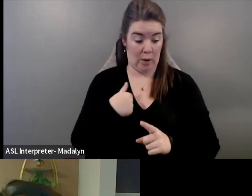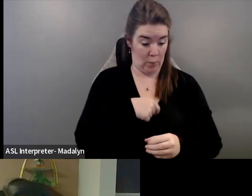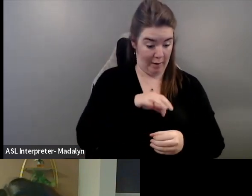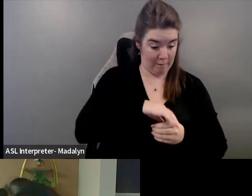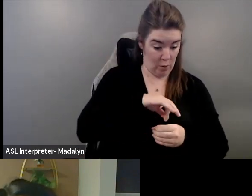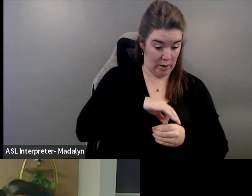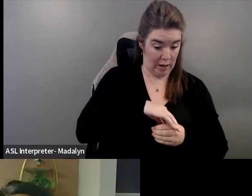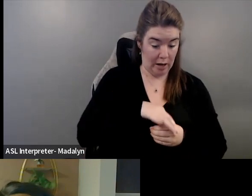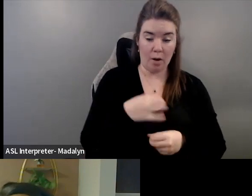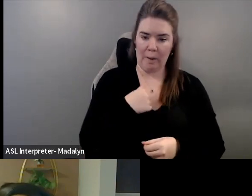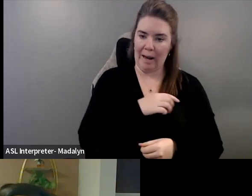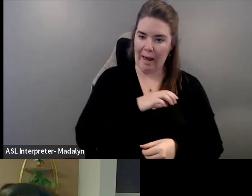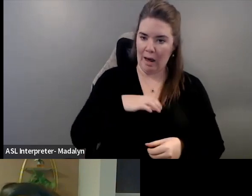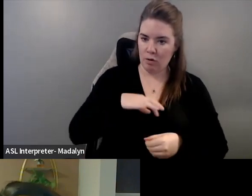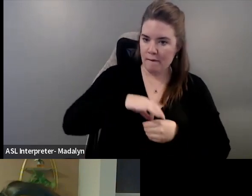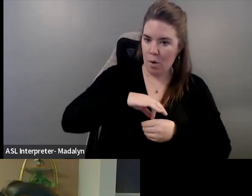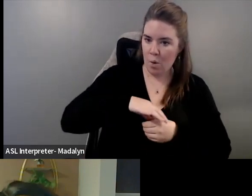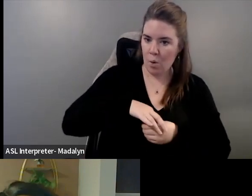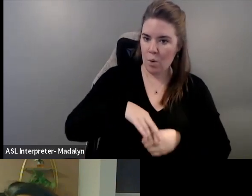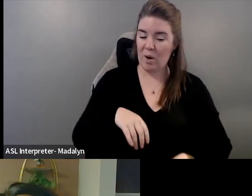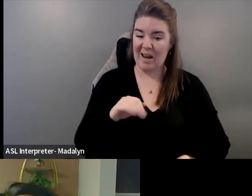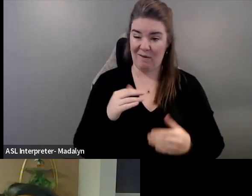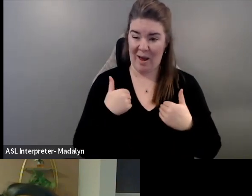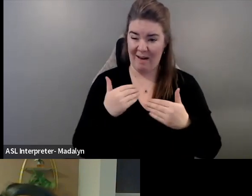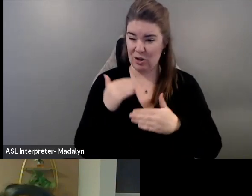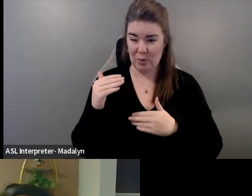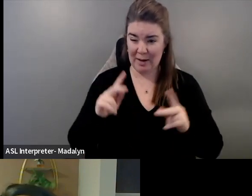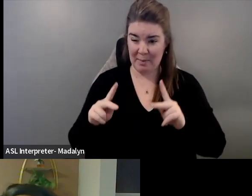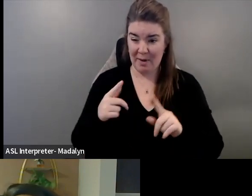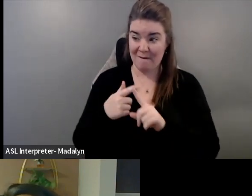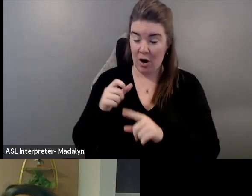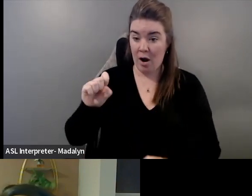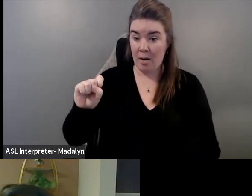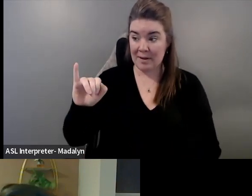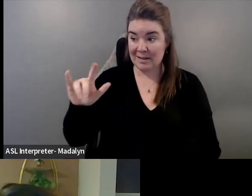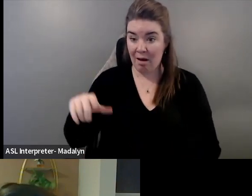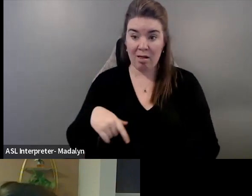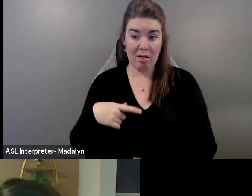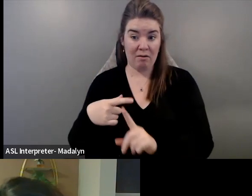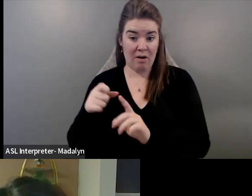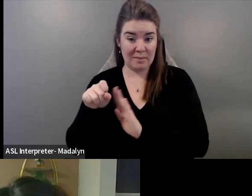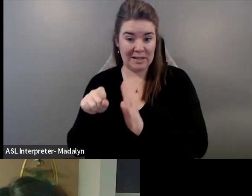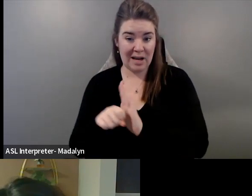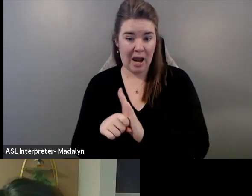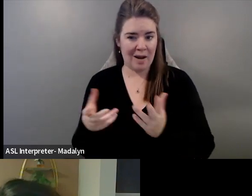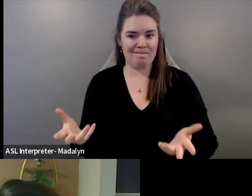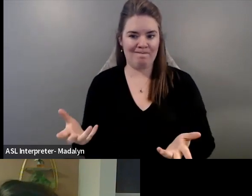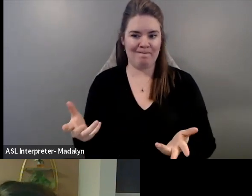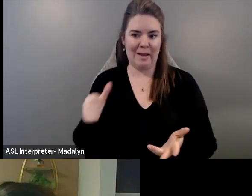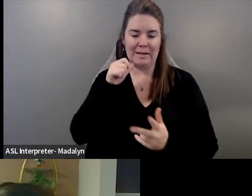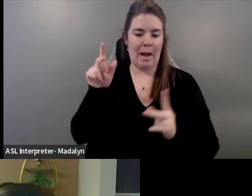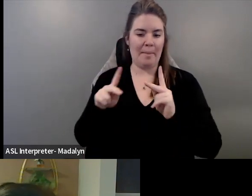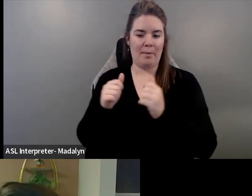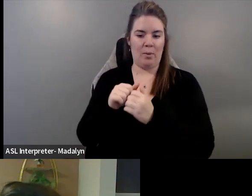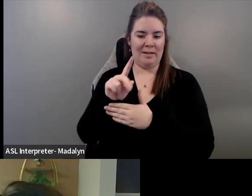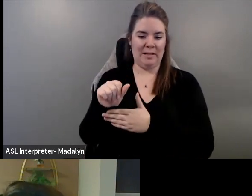do as a council, if we have too many people who are from the SILs or from the state, it's no longer people with disabilities saying what's